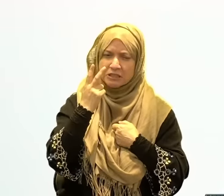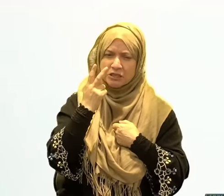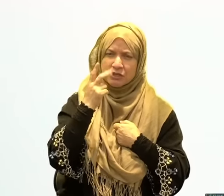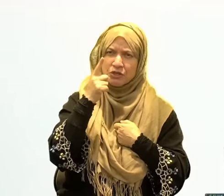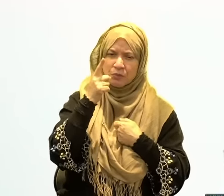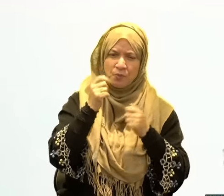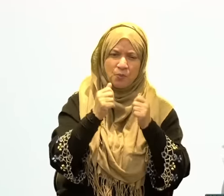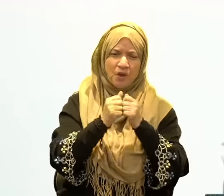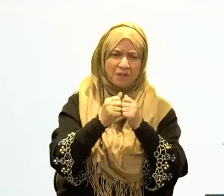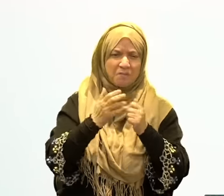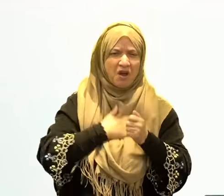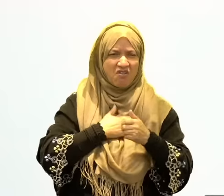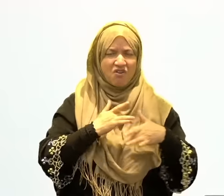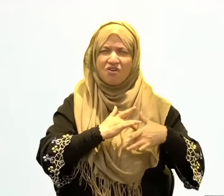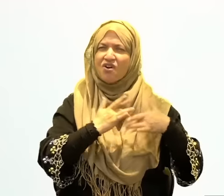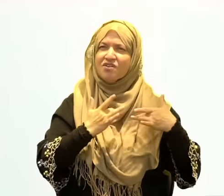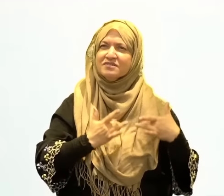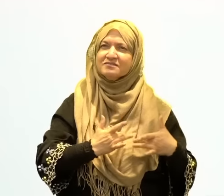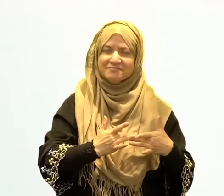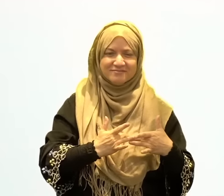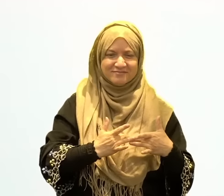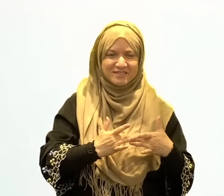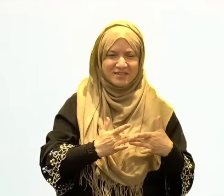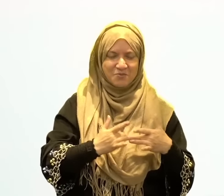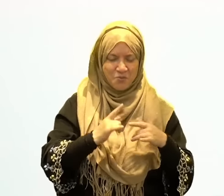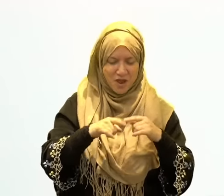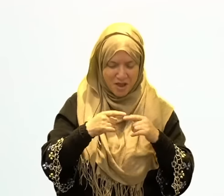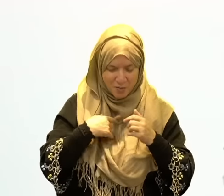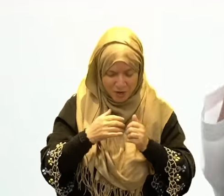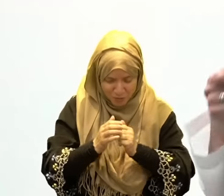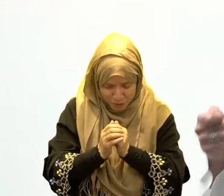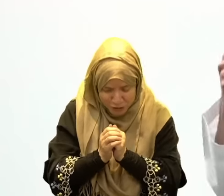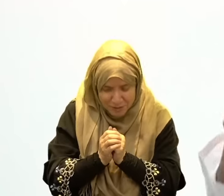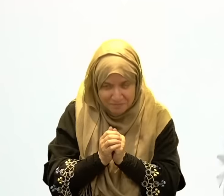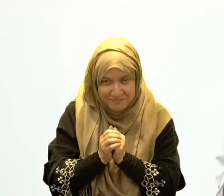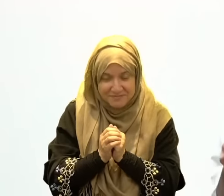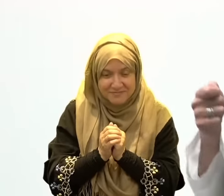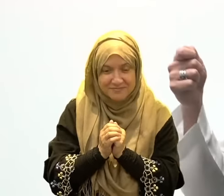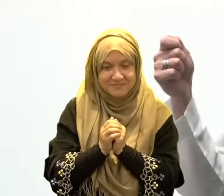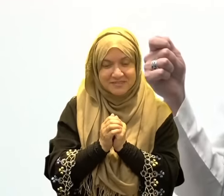of worship. It's as if he can see Allah with his heart while he's in a state of worship.